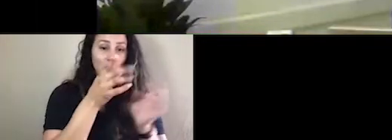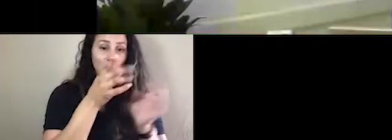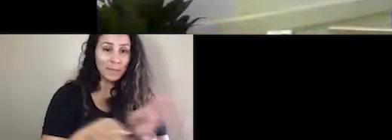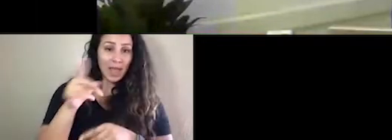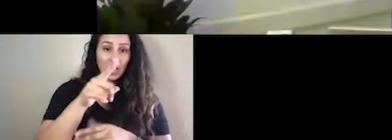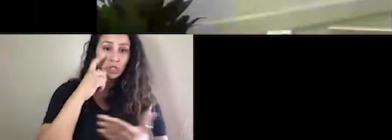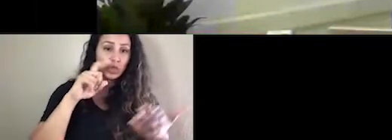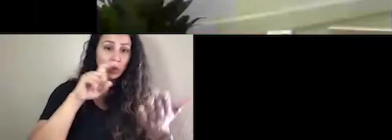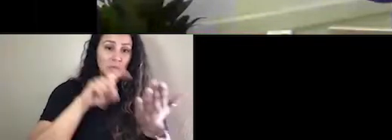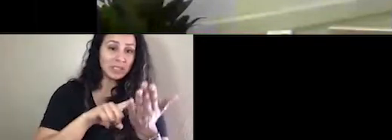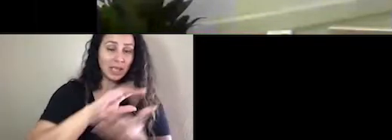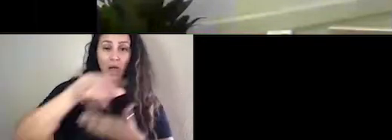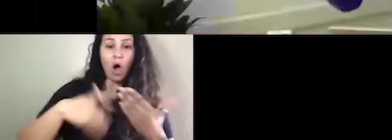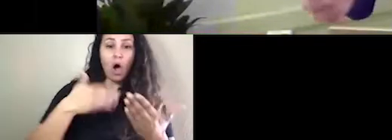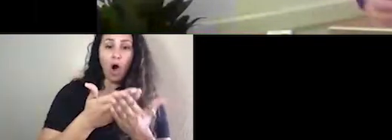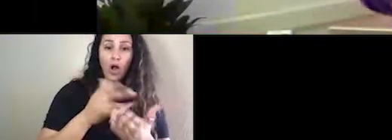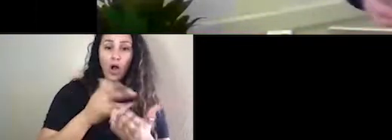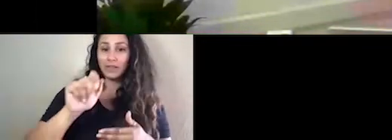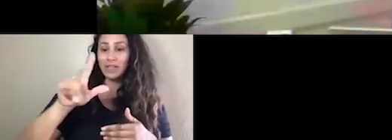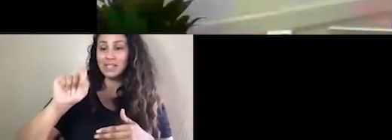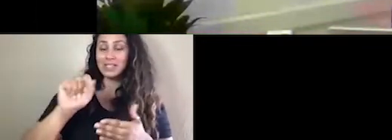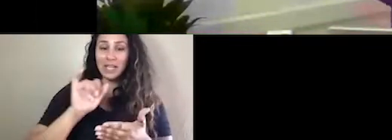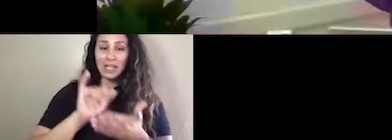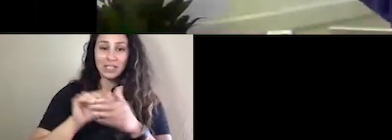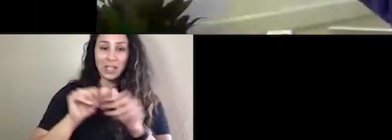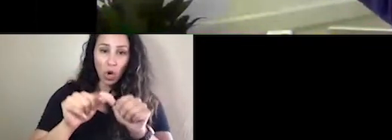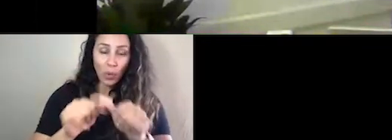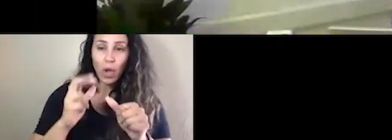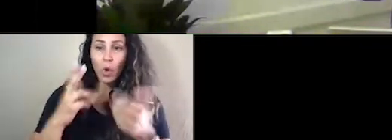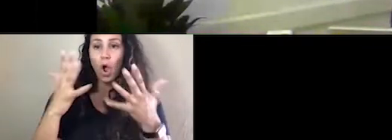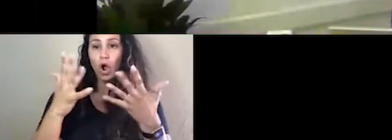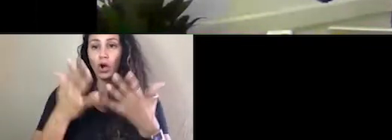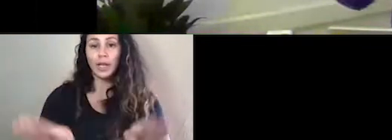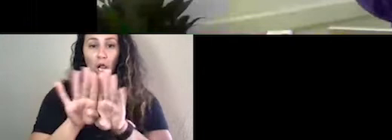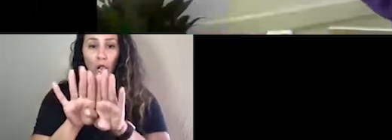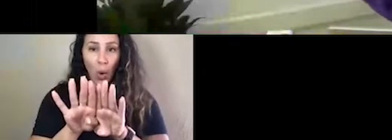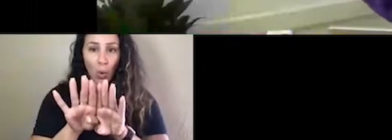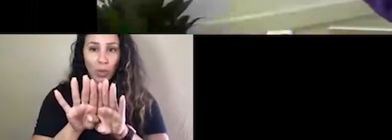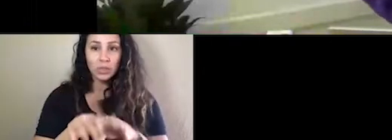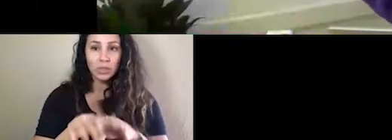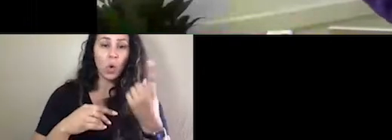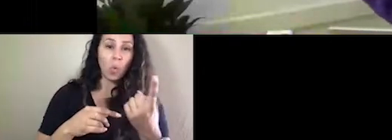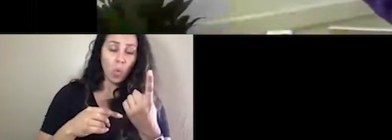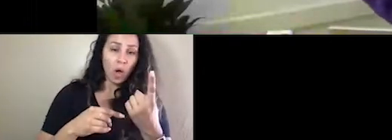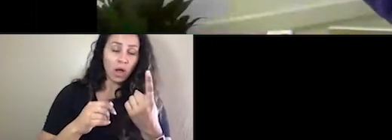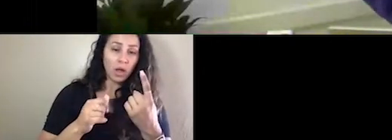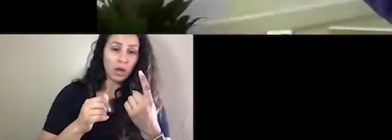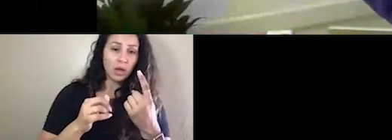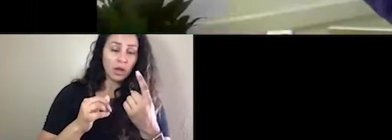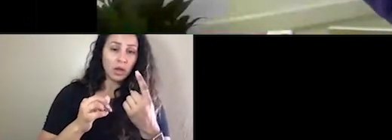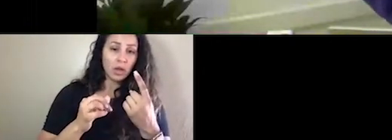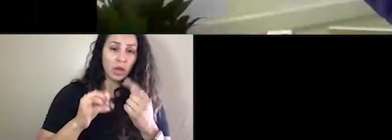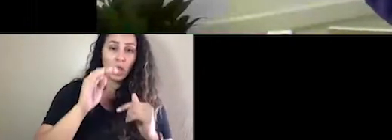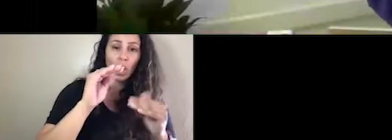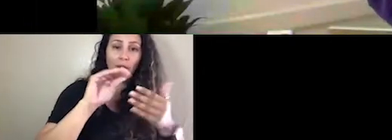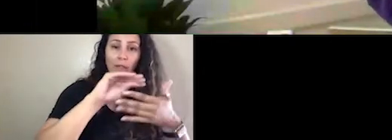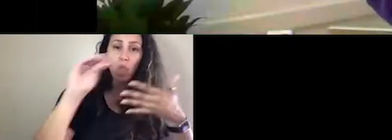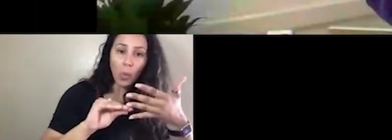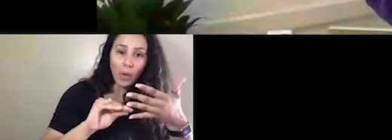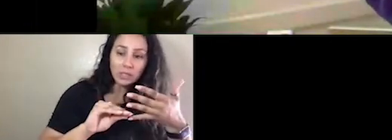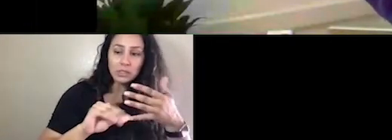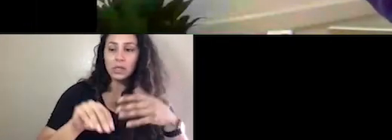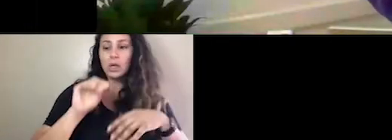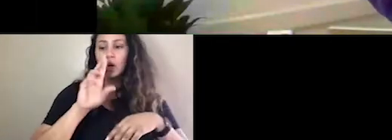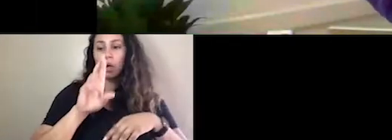see all the deals that are ongoing or already closed, won, lost, or then also in